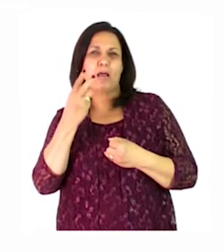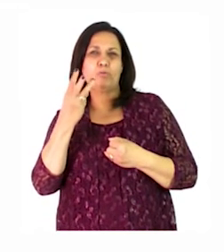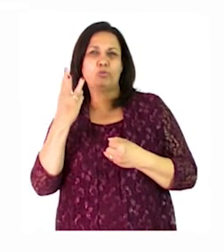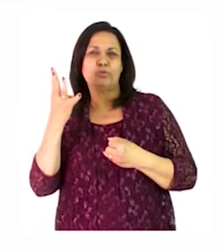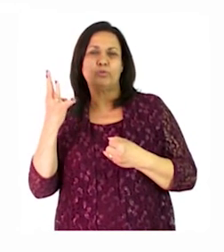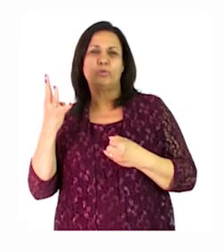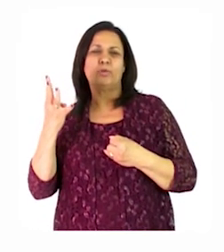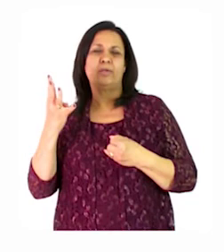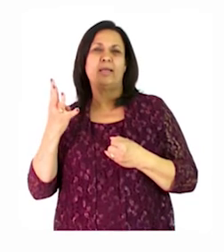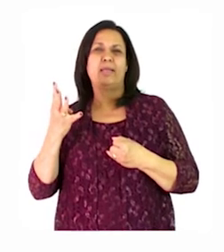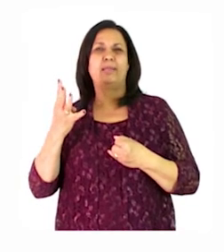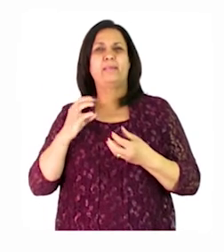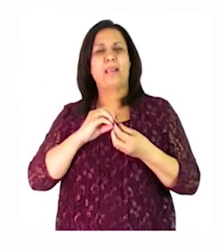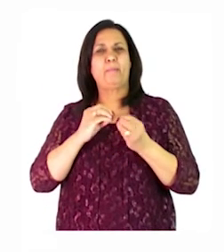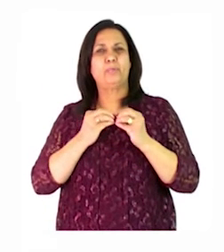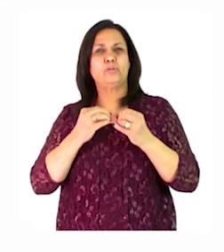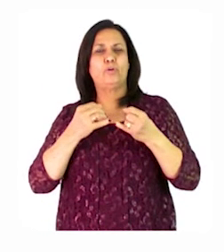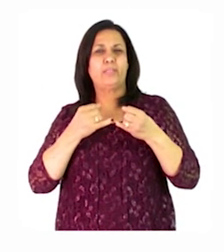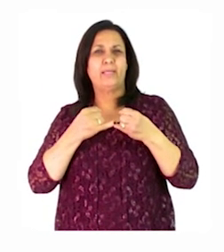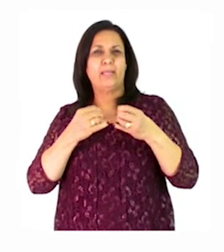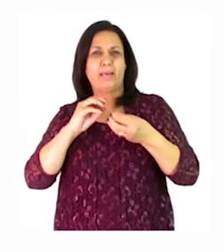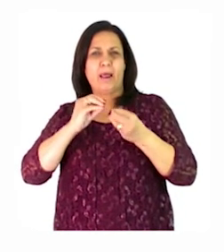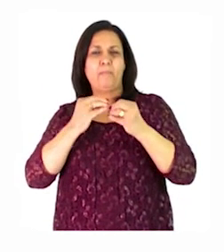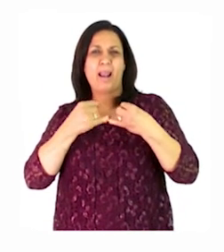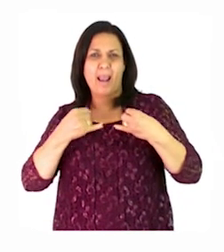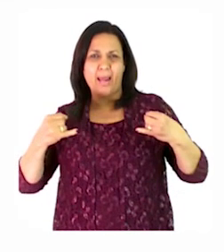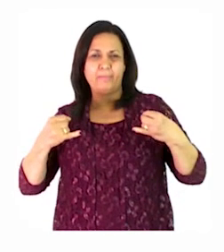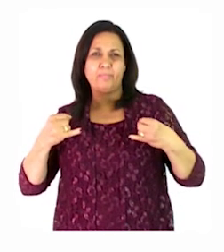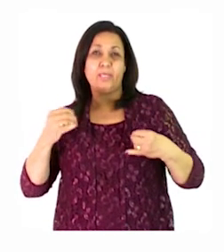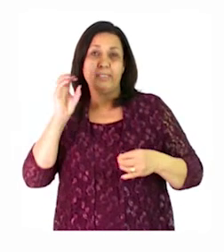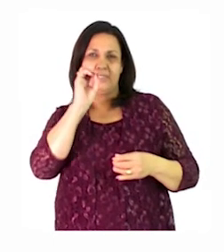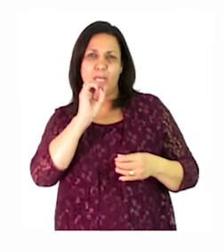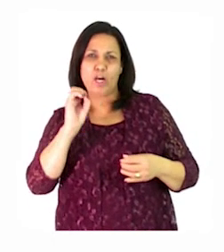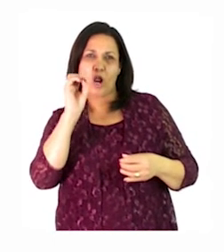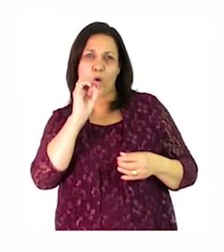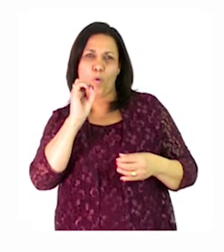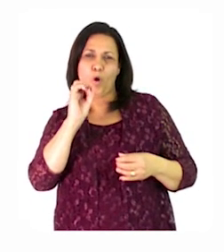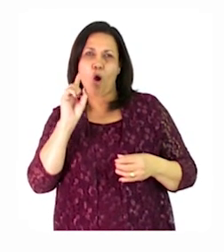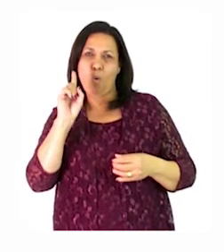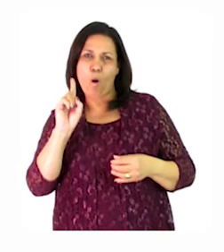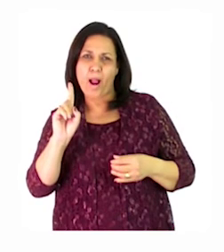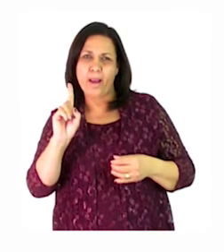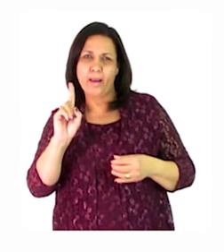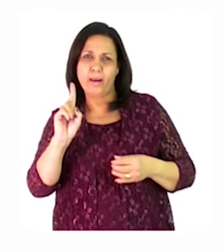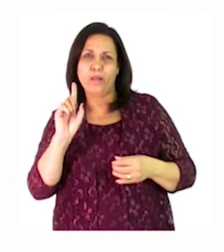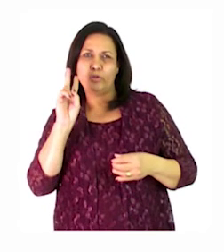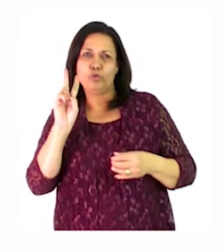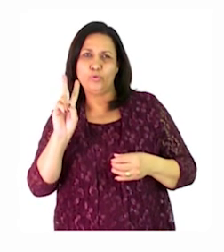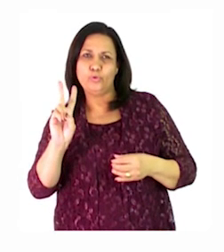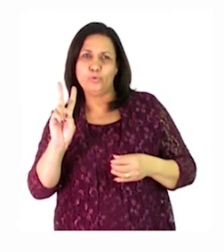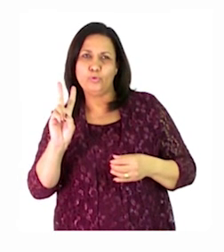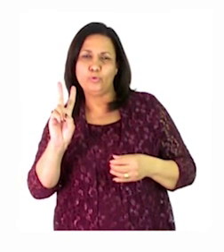the number line of our booklet. It's 0, 1,